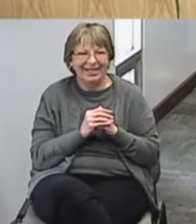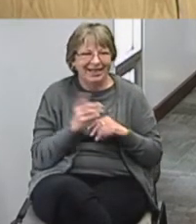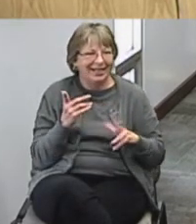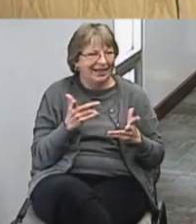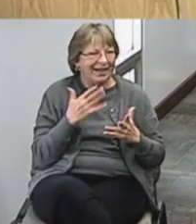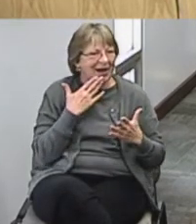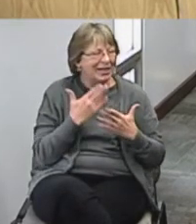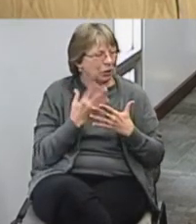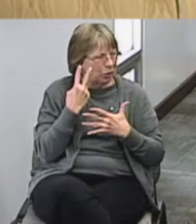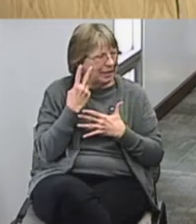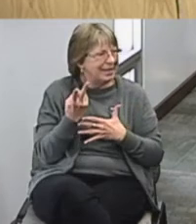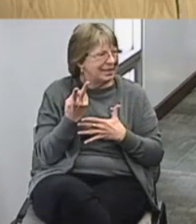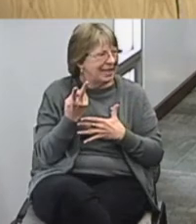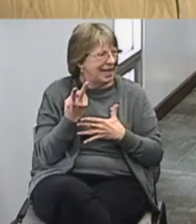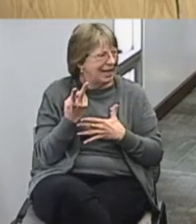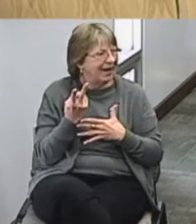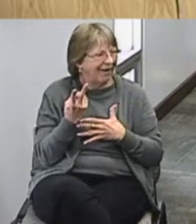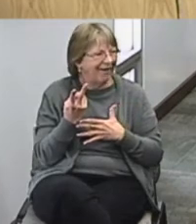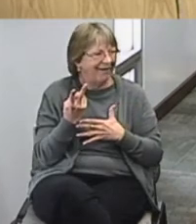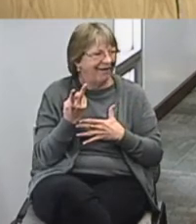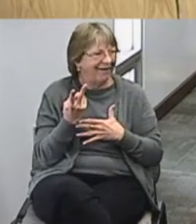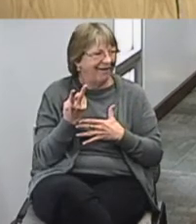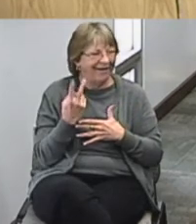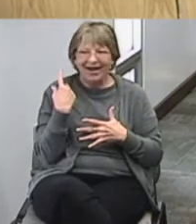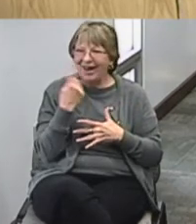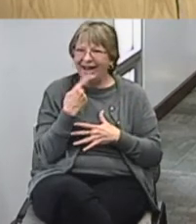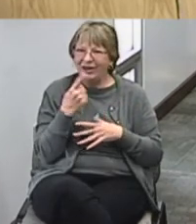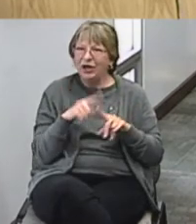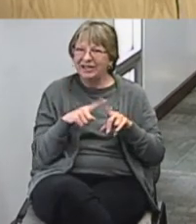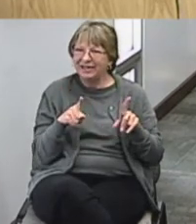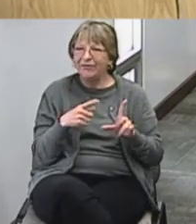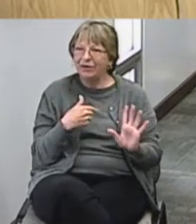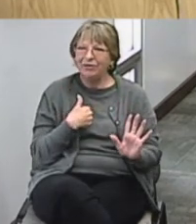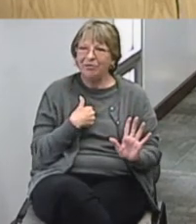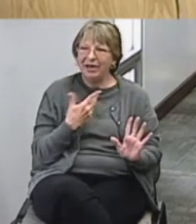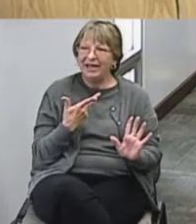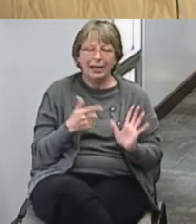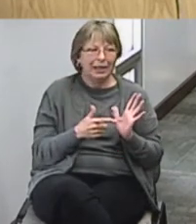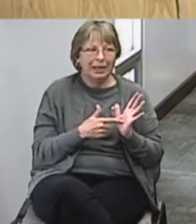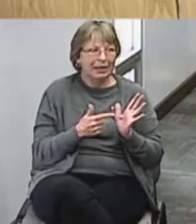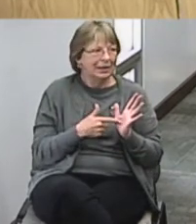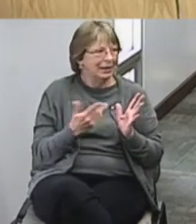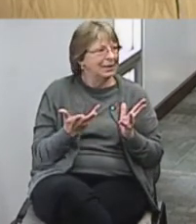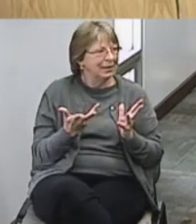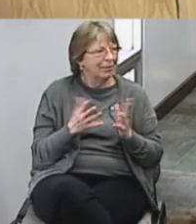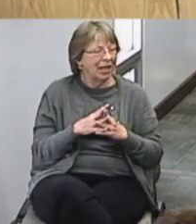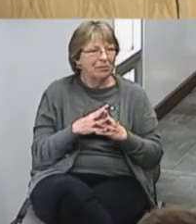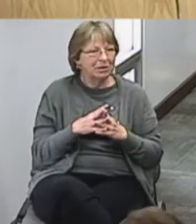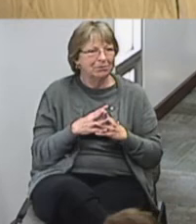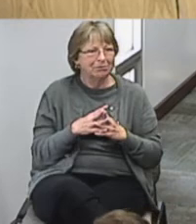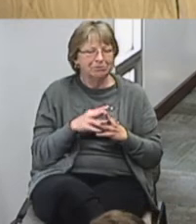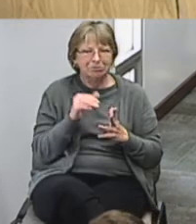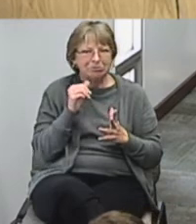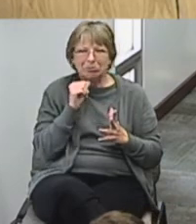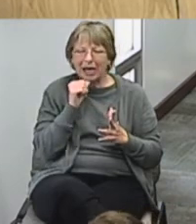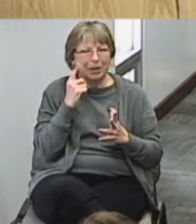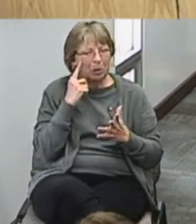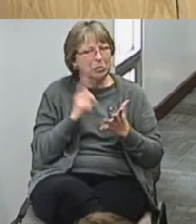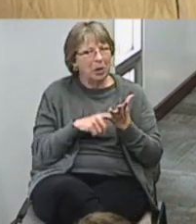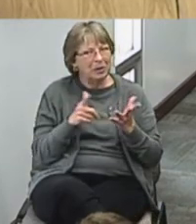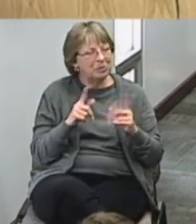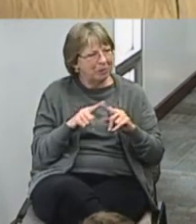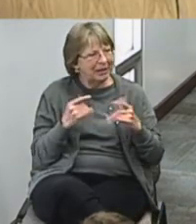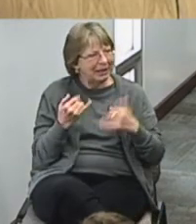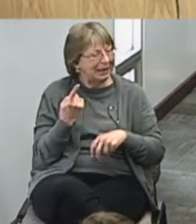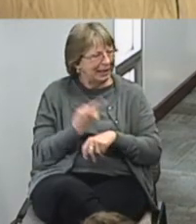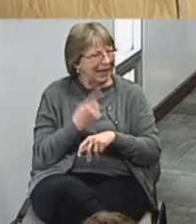mean, it's good to see that, Yeah. at least it Yeah. looks different to me. Right, yeah. Sometimes I I'm can glad you mentioned that. Yeah. not Yeah, refreshes notice, you. and I noticed,